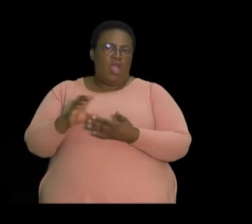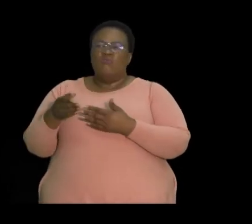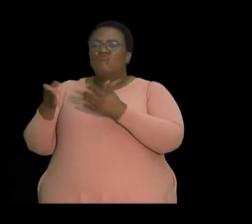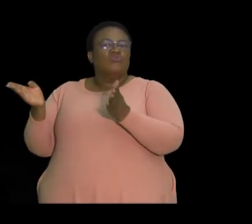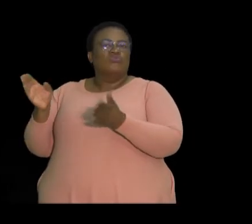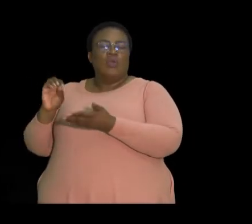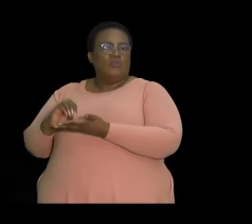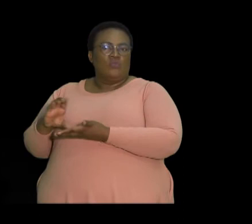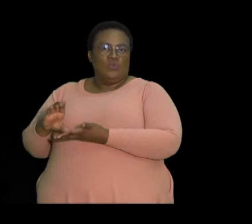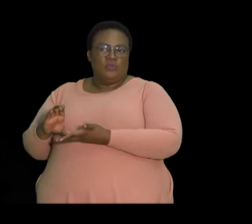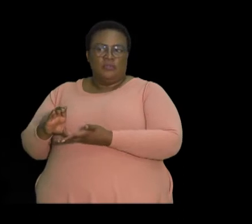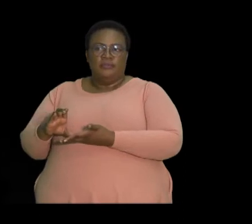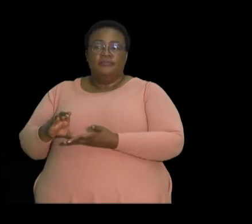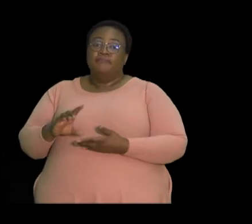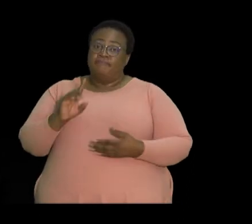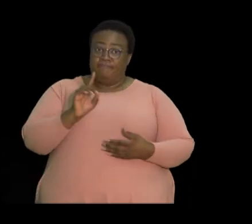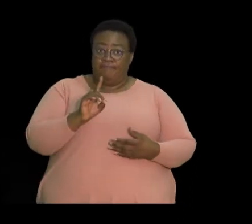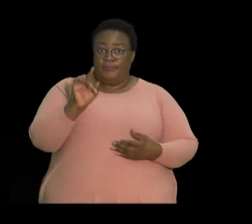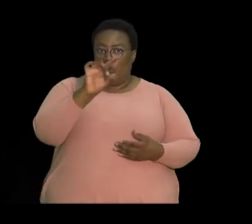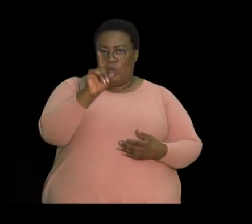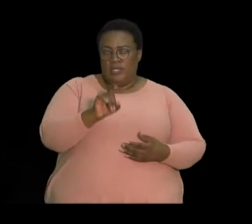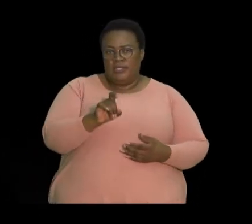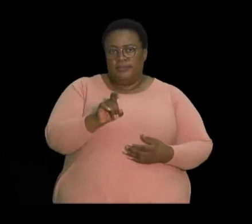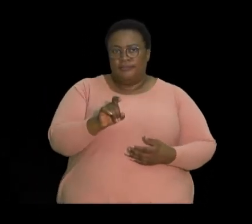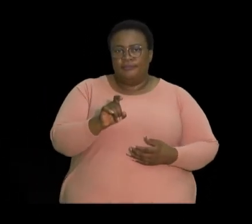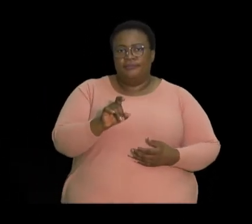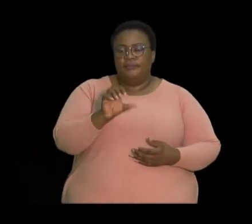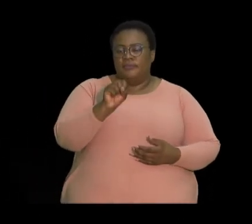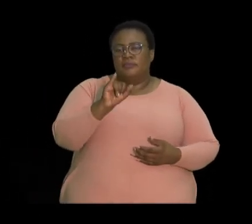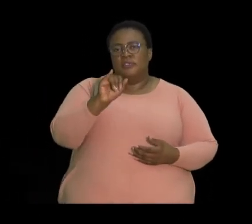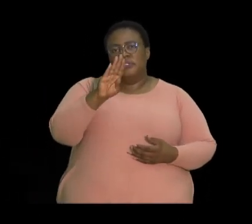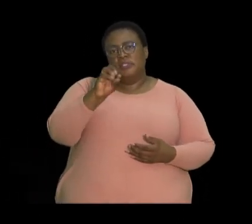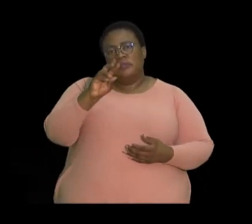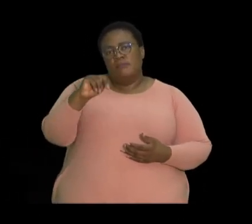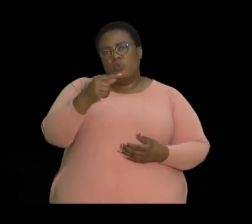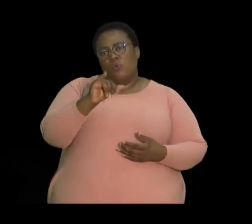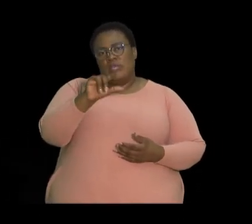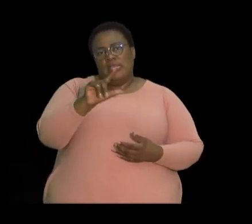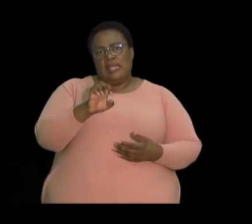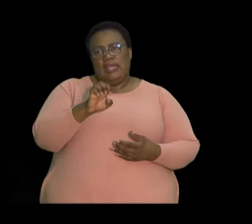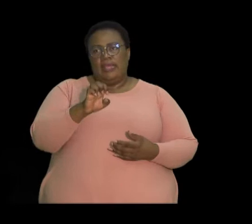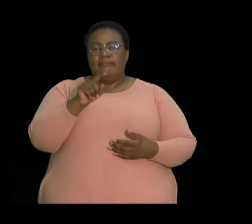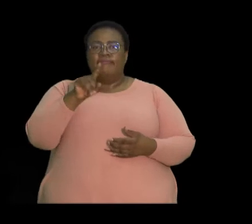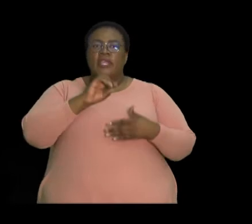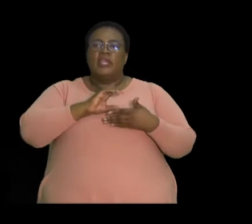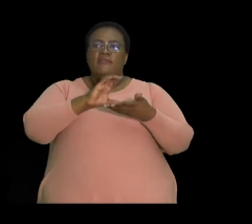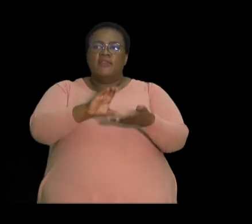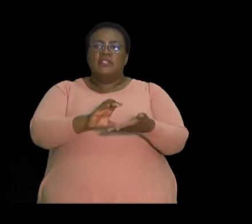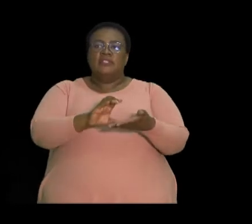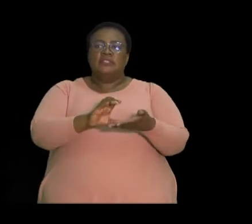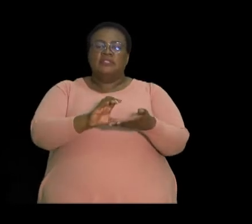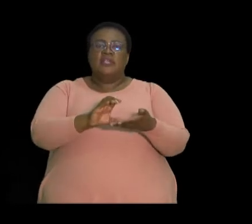to think about is, Sibongile invests 500 in a fixed deposit account for 5